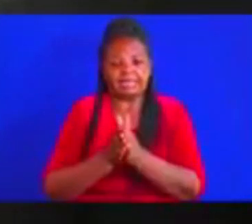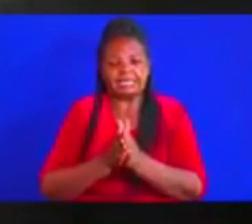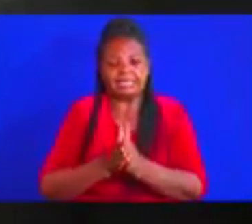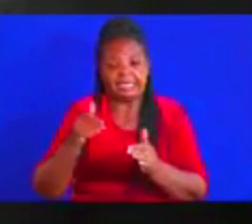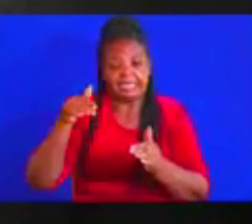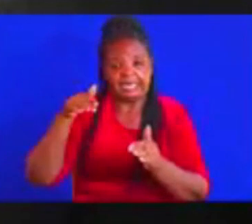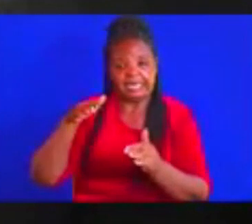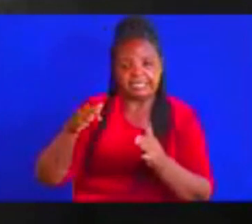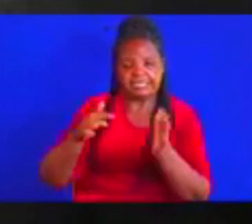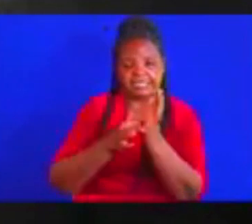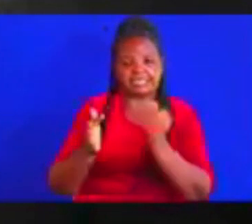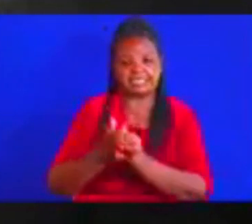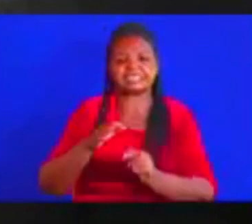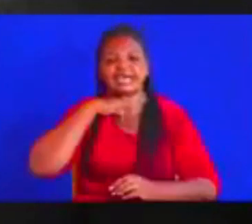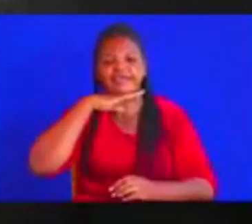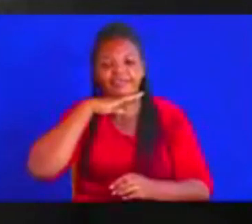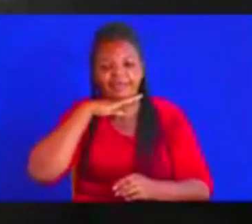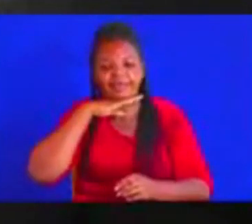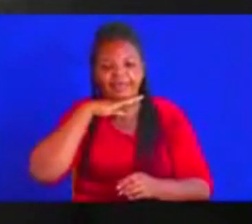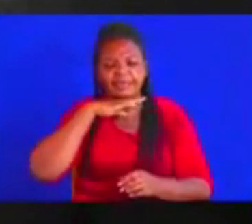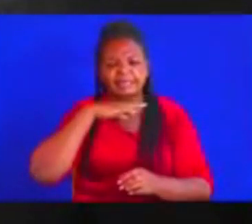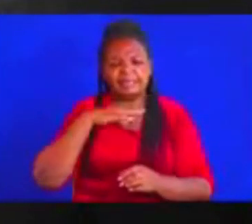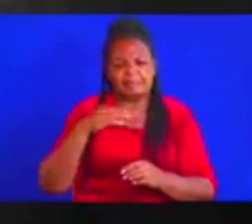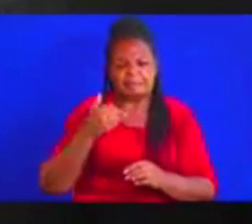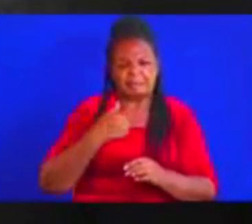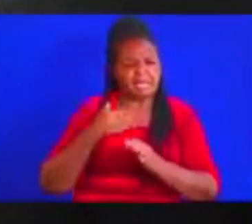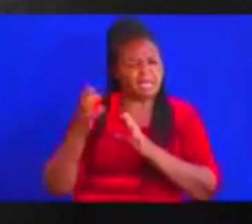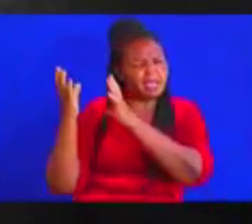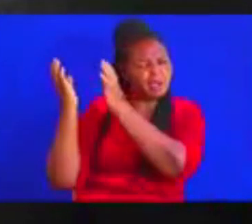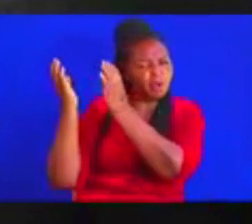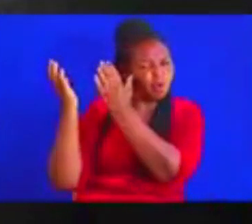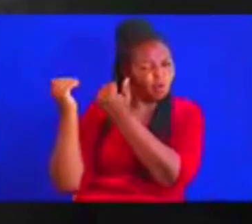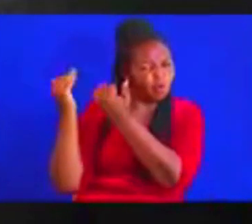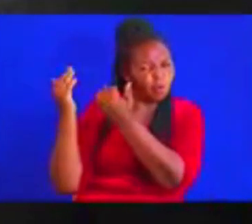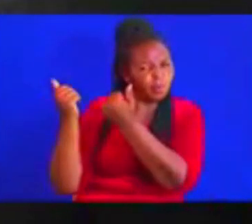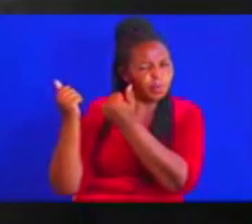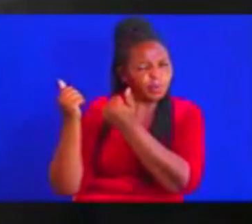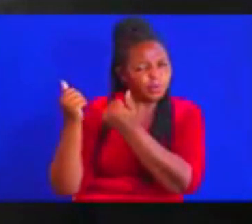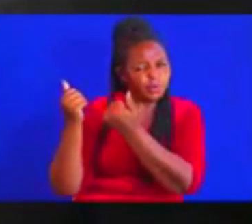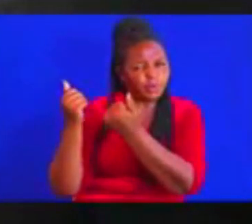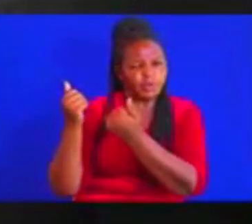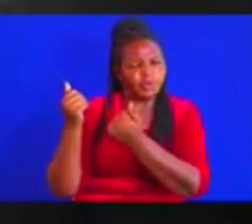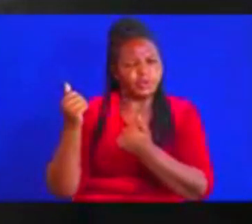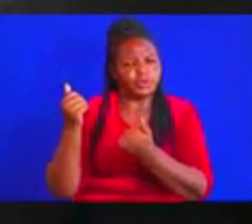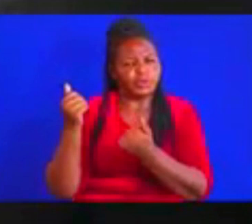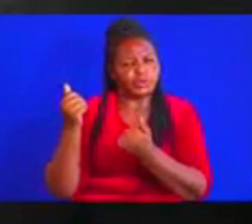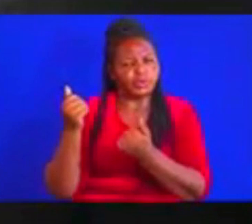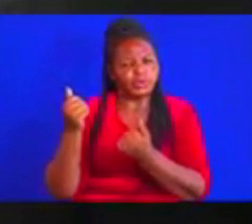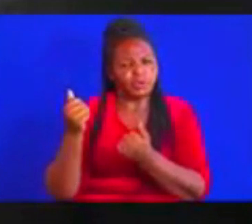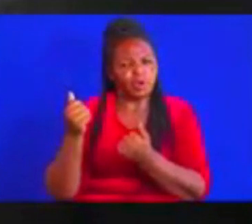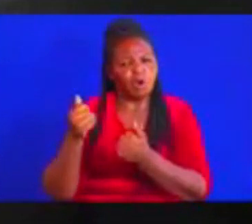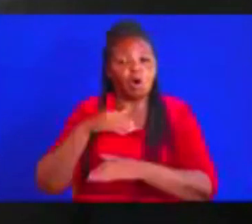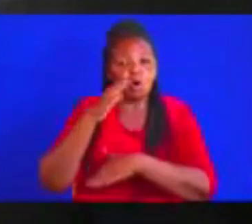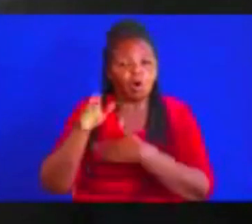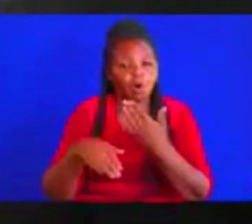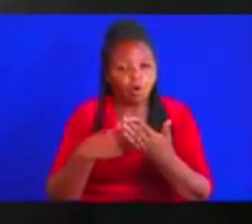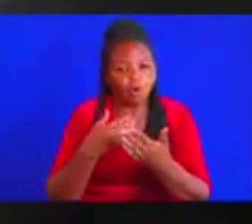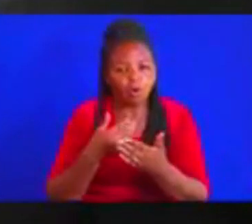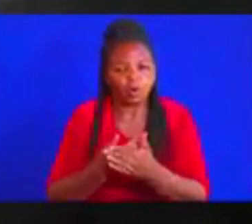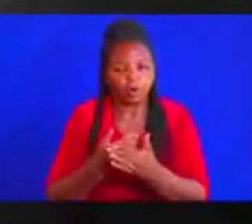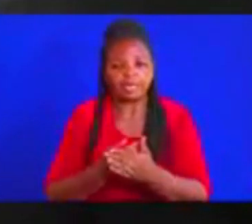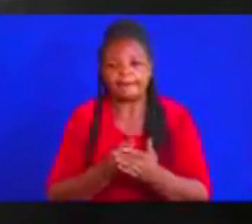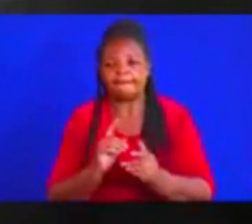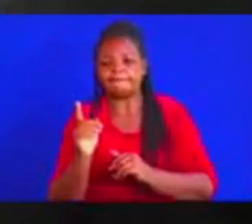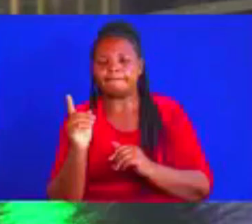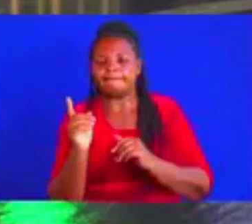this point in Paul's life, I hope you know that Paul had a very unique ministry, because unlike other people, his